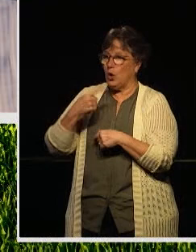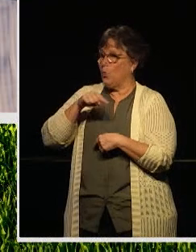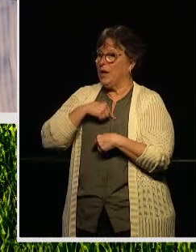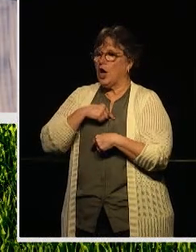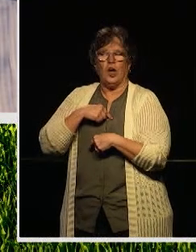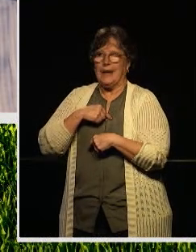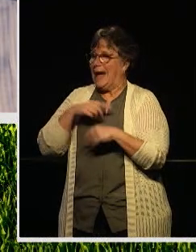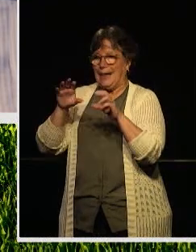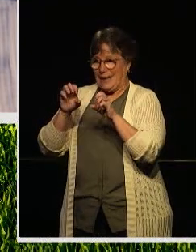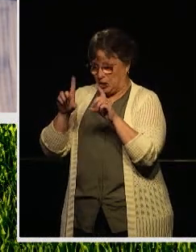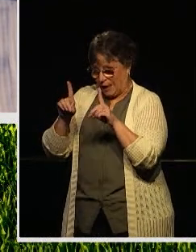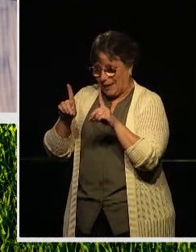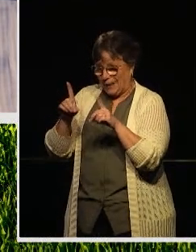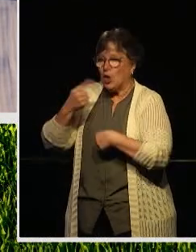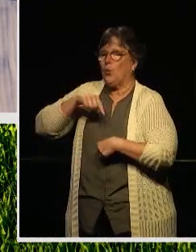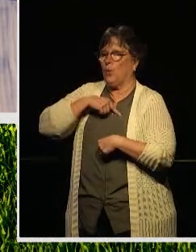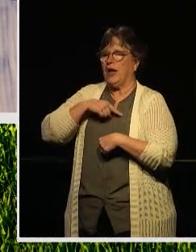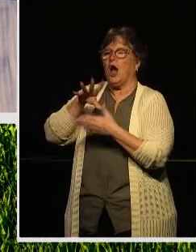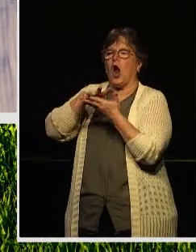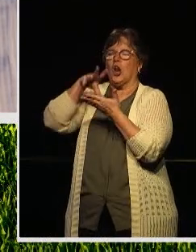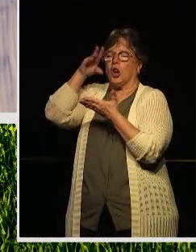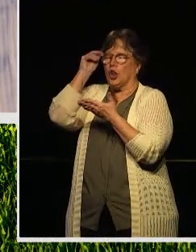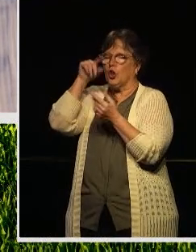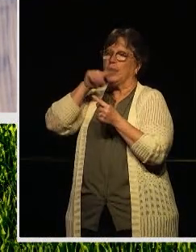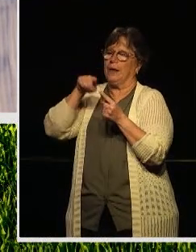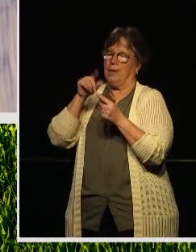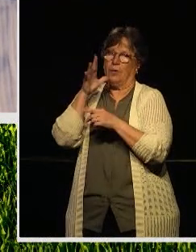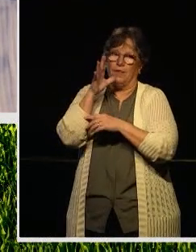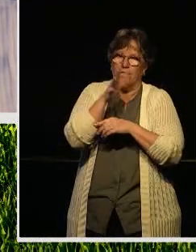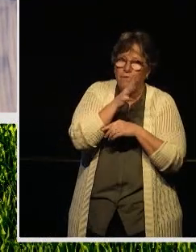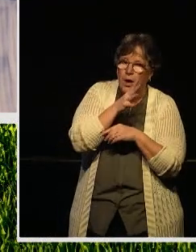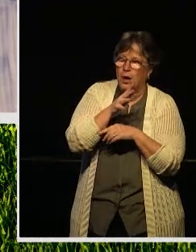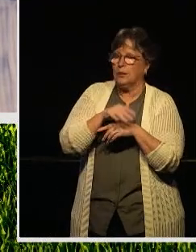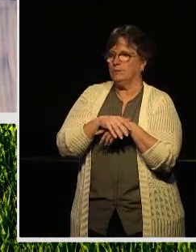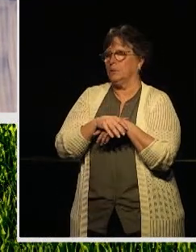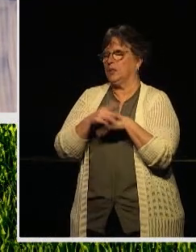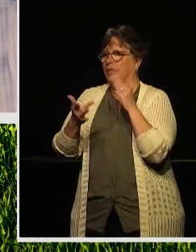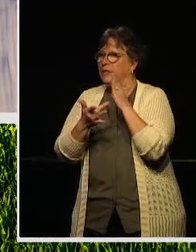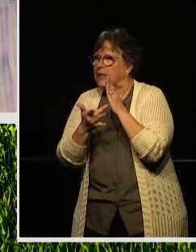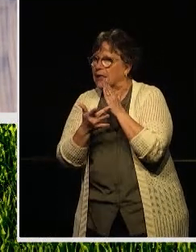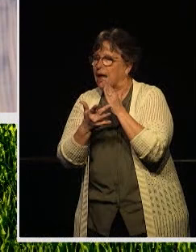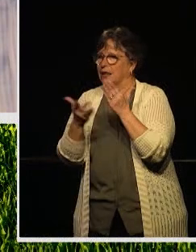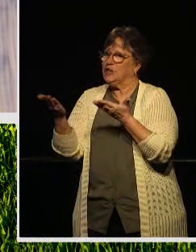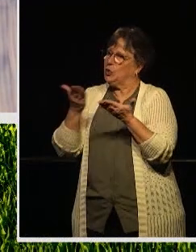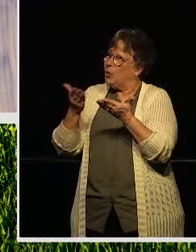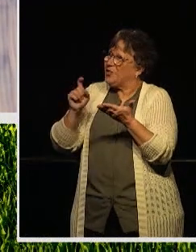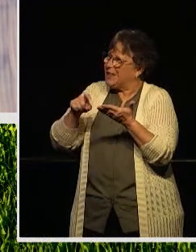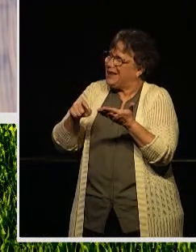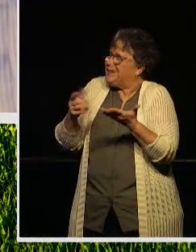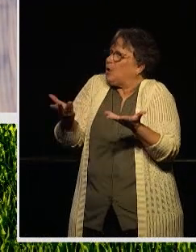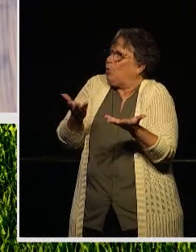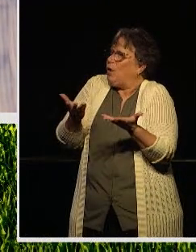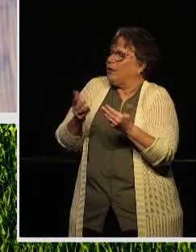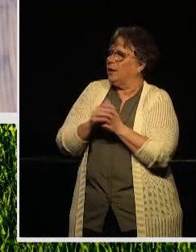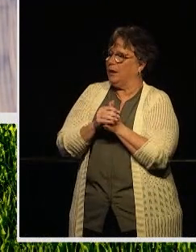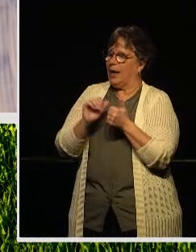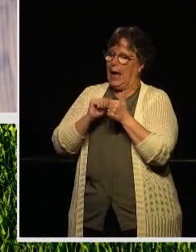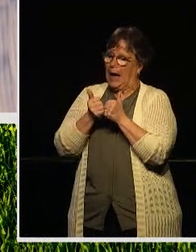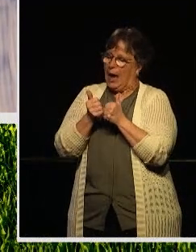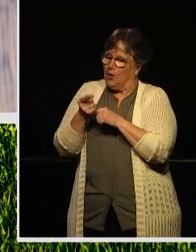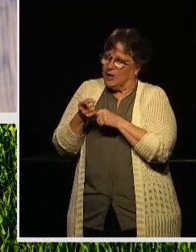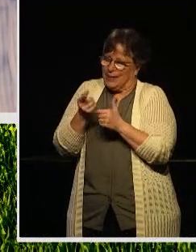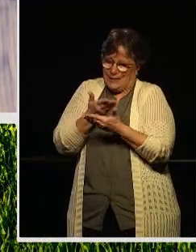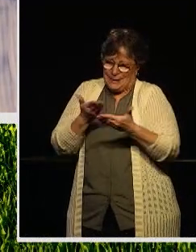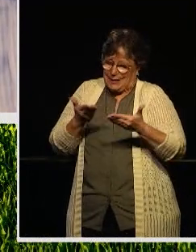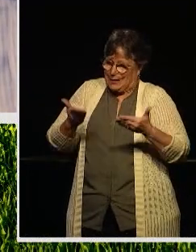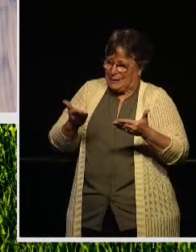educating, we are learning. We're learning about the farms. We're learning about what the technology needs really are. How can this stuff truly